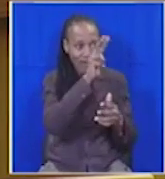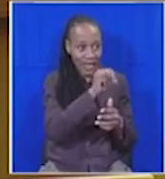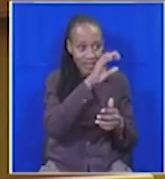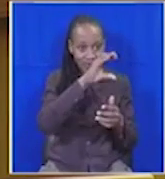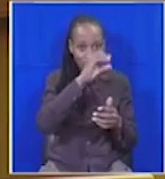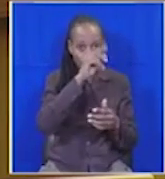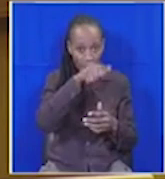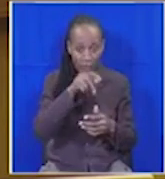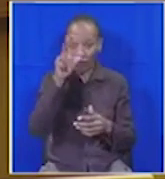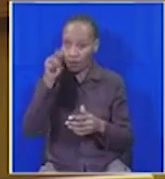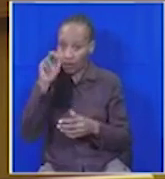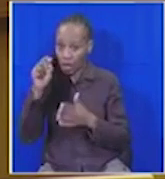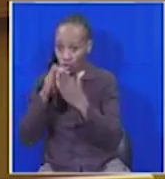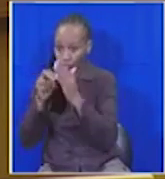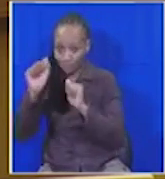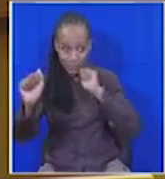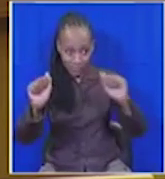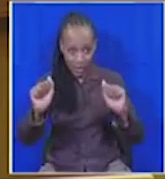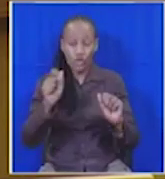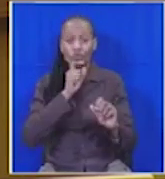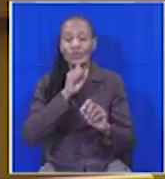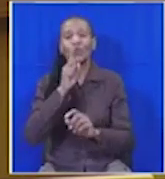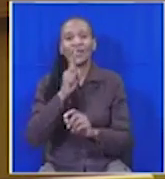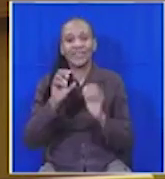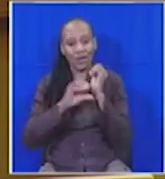for this House. Now, during that process,